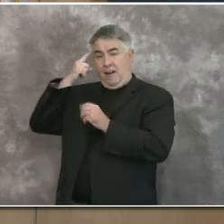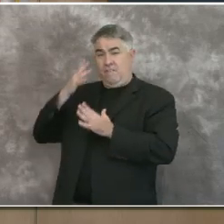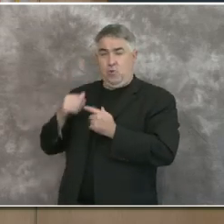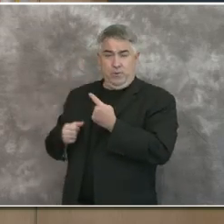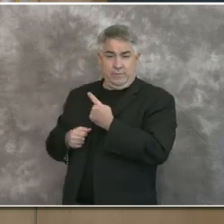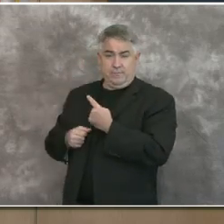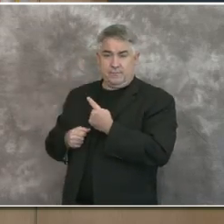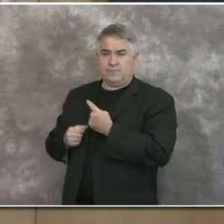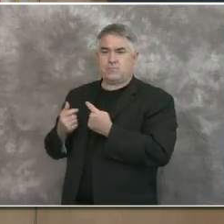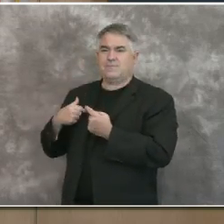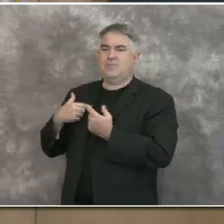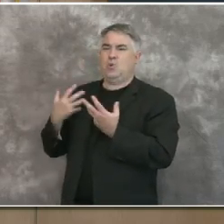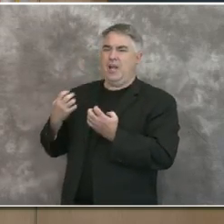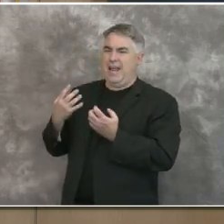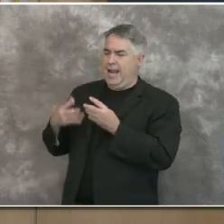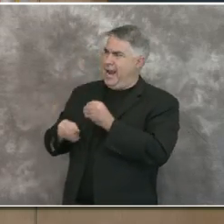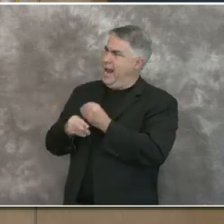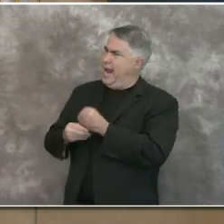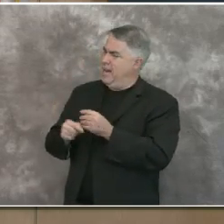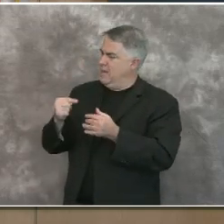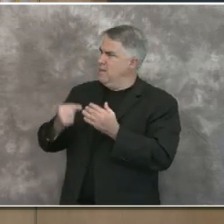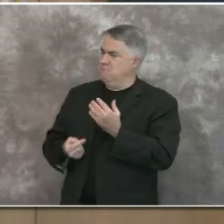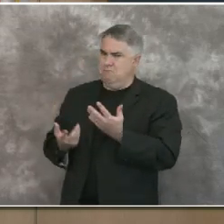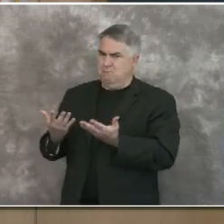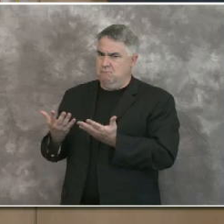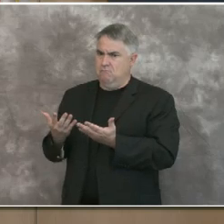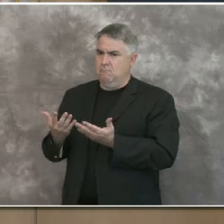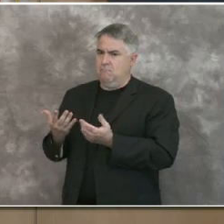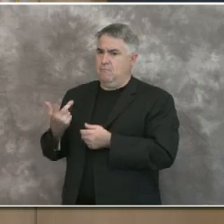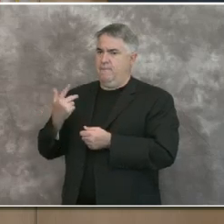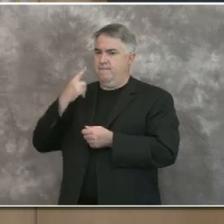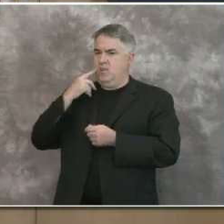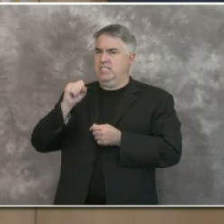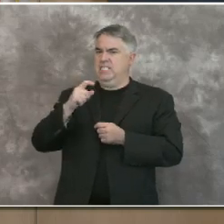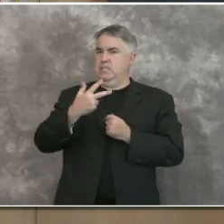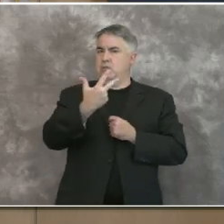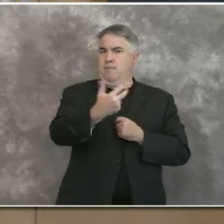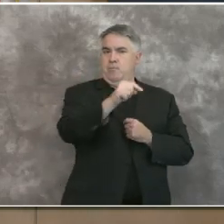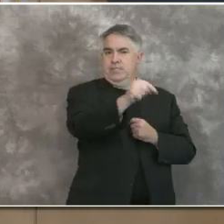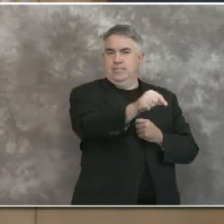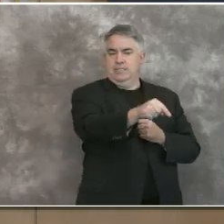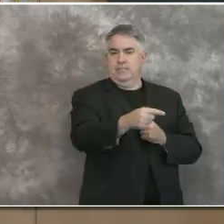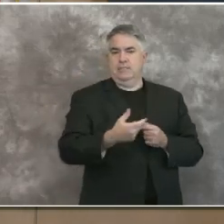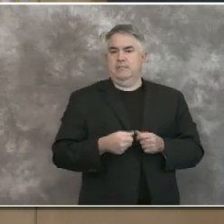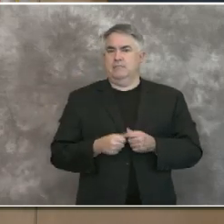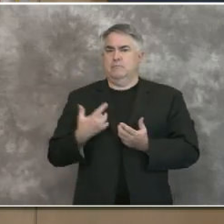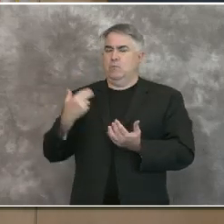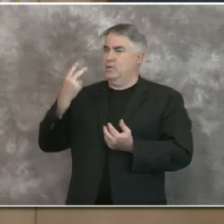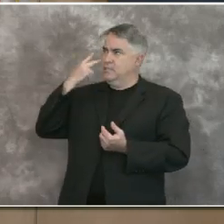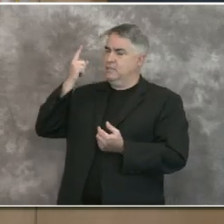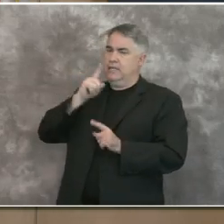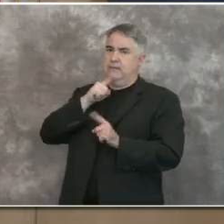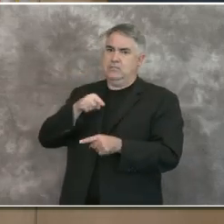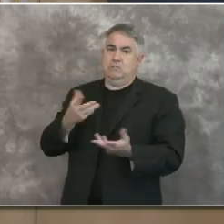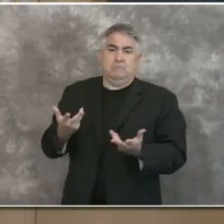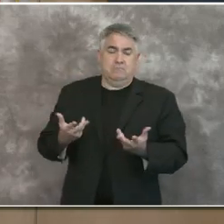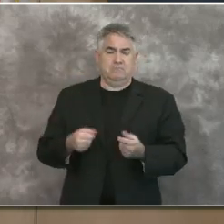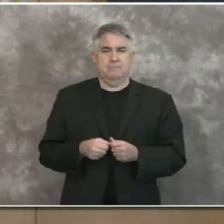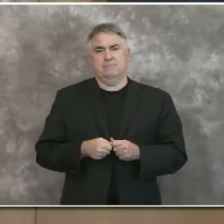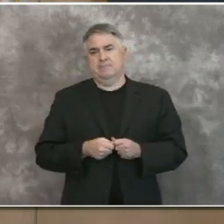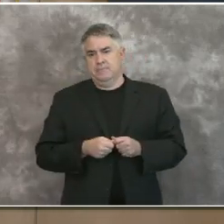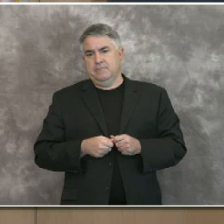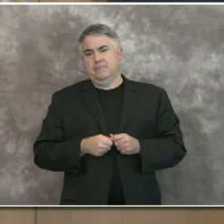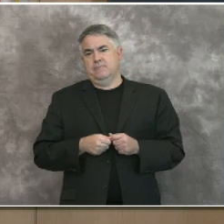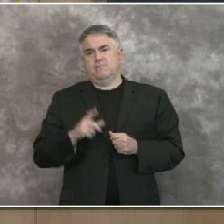some additional things in stage 3. And we'll see if we get a response, and we'll see if we get one. The governor's alluded to a lot of stage